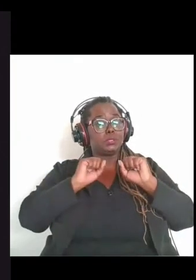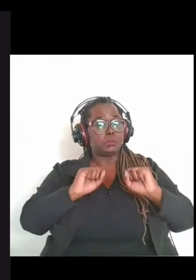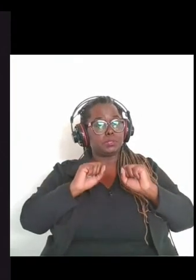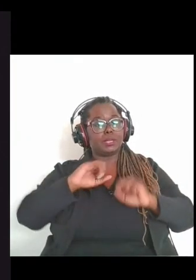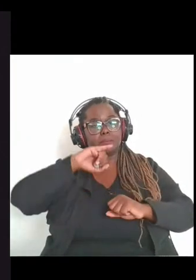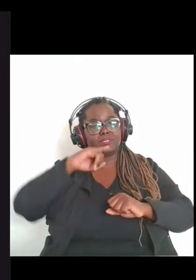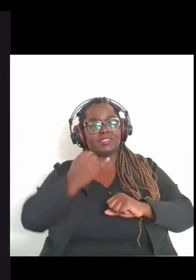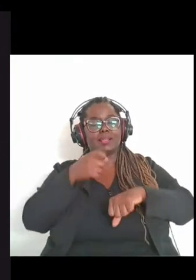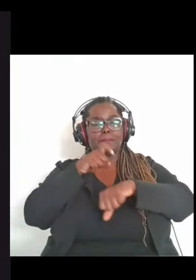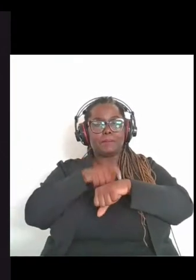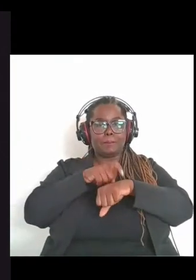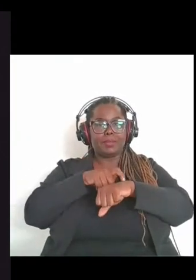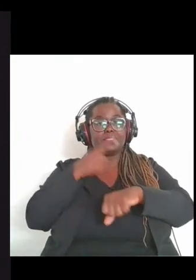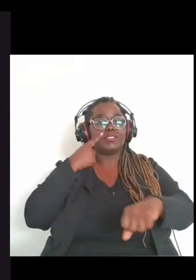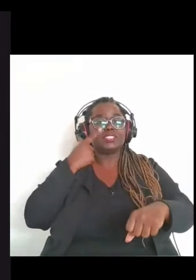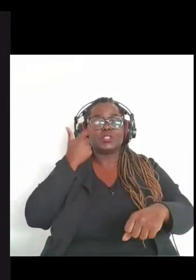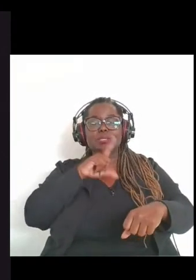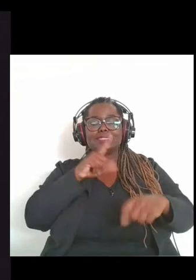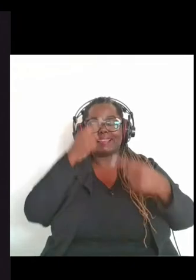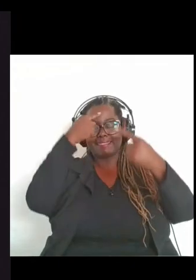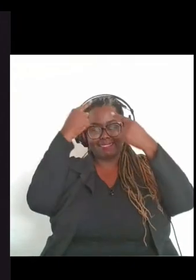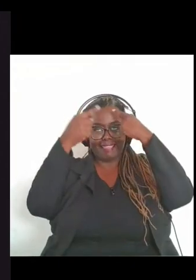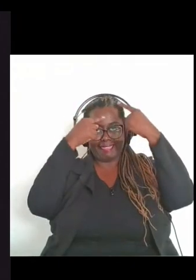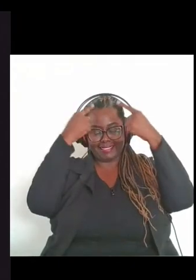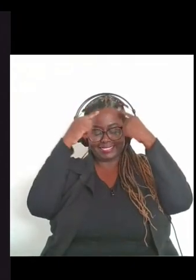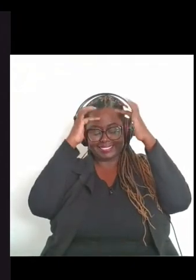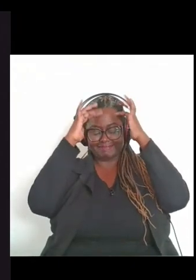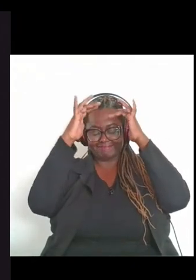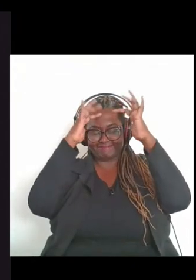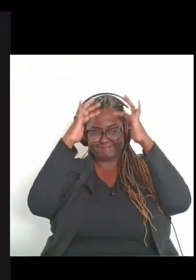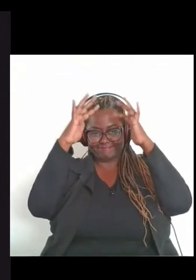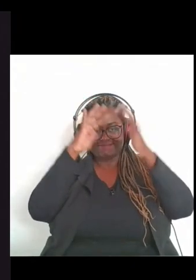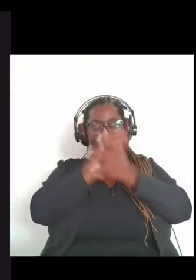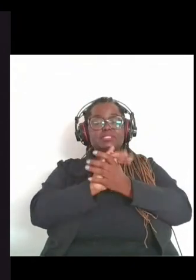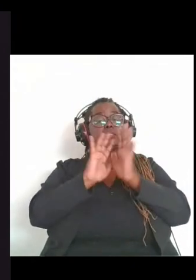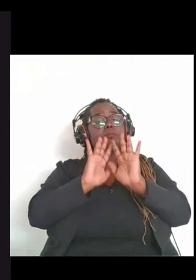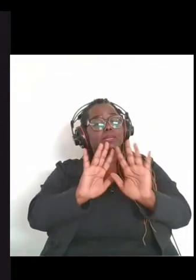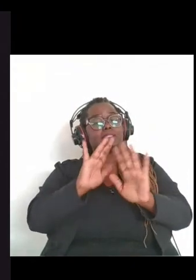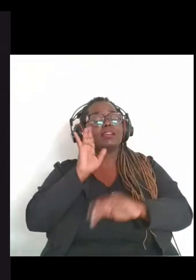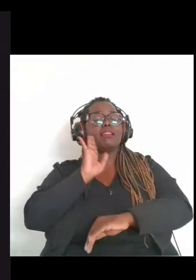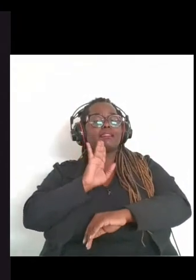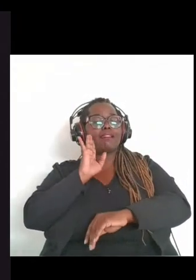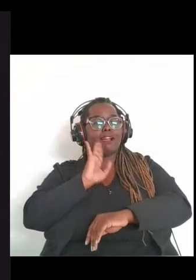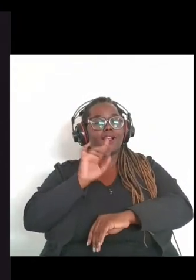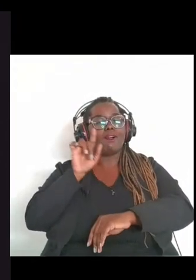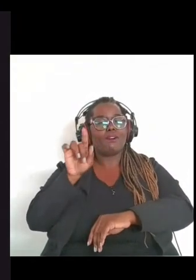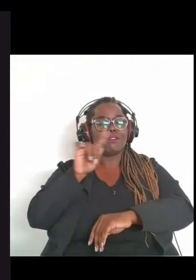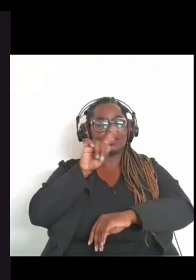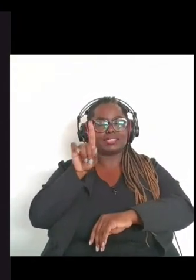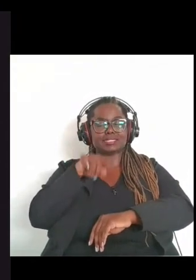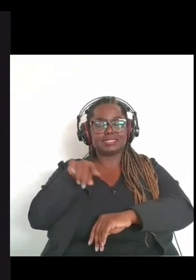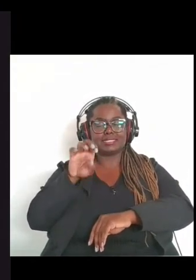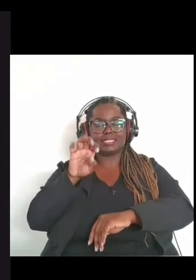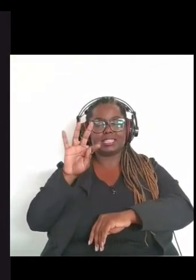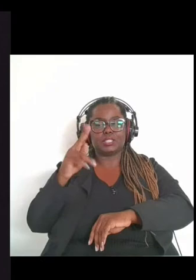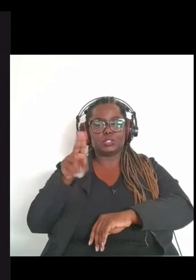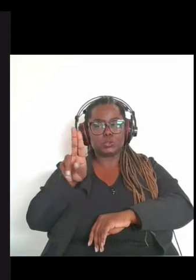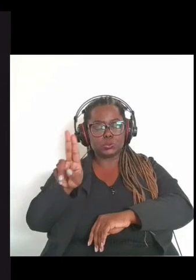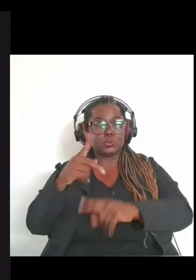we could take this moment to try and think of a few ideas about uh